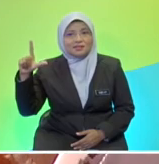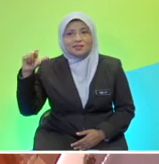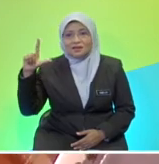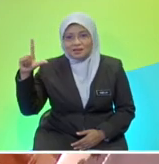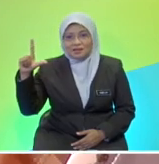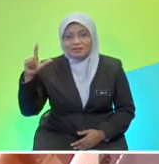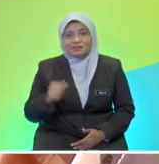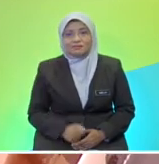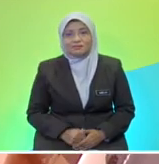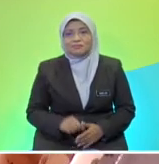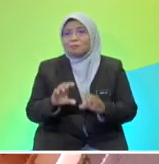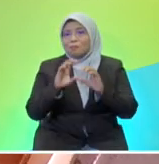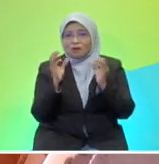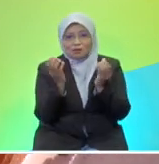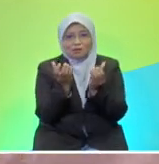B-A-L-L. Ball.